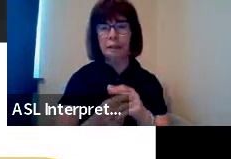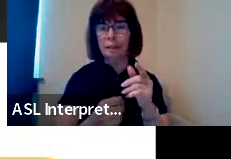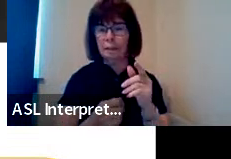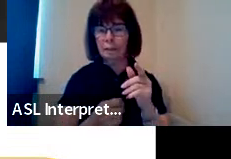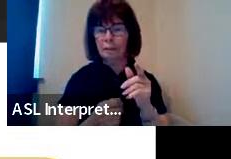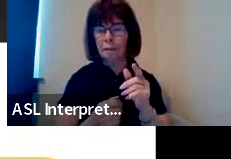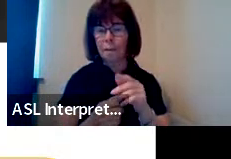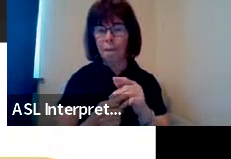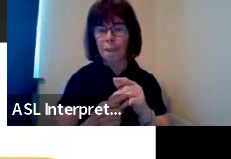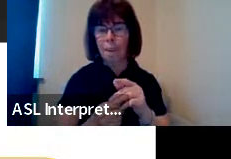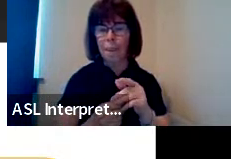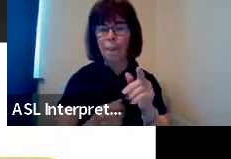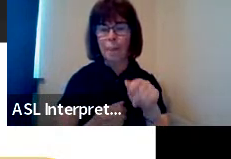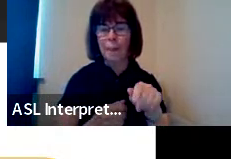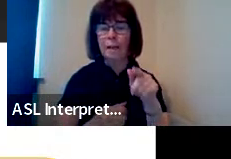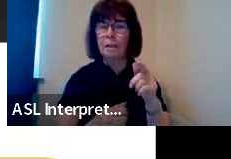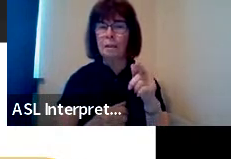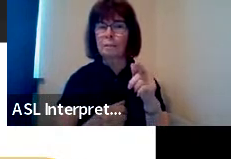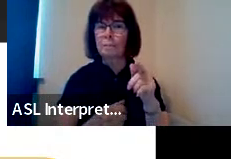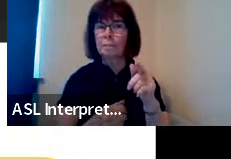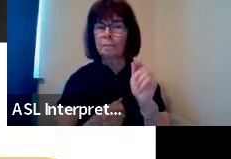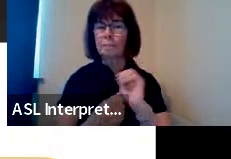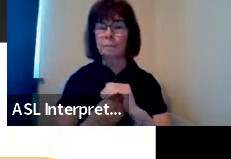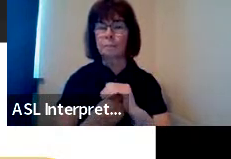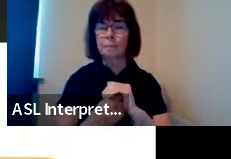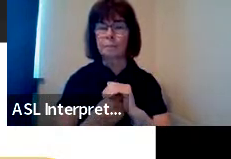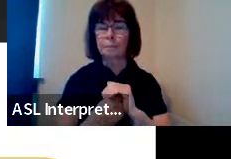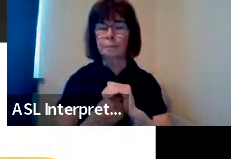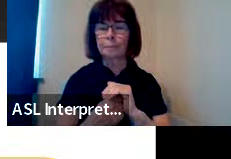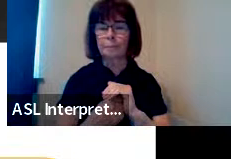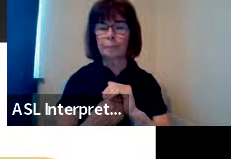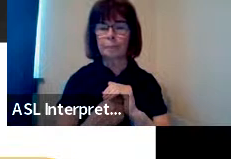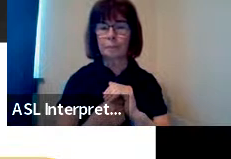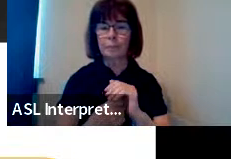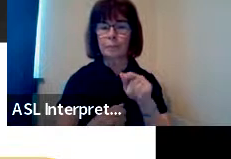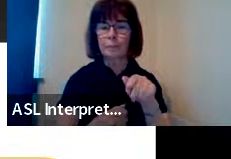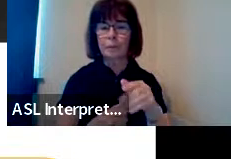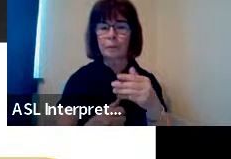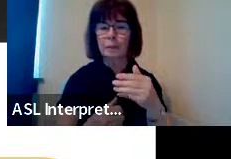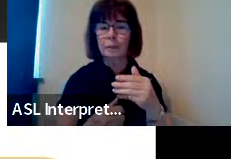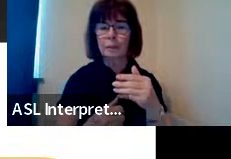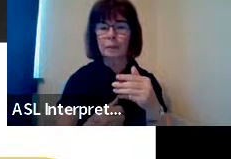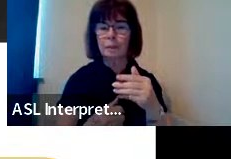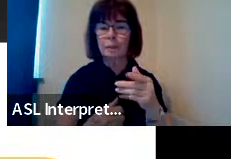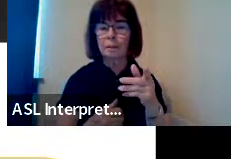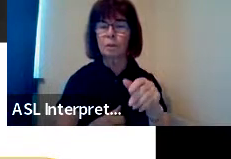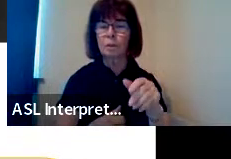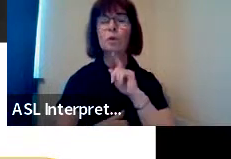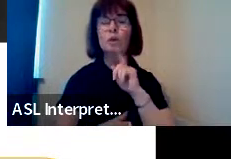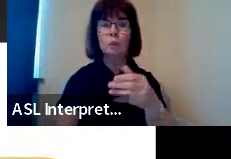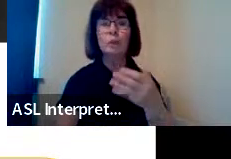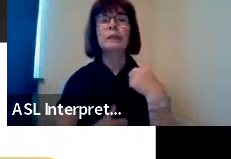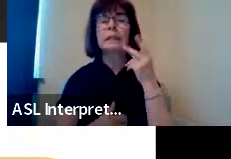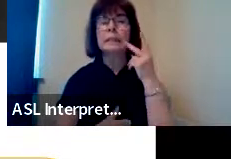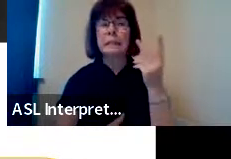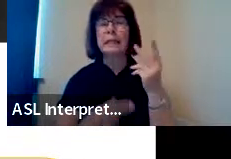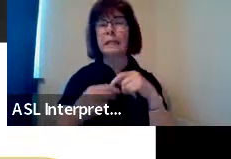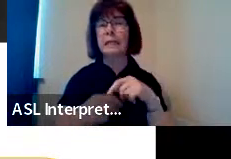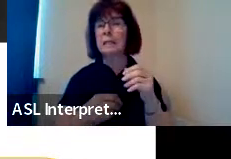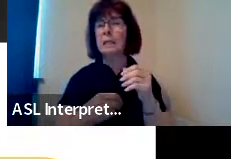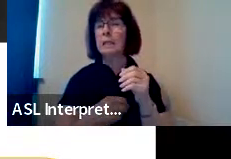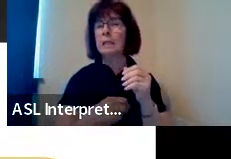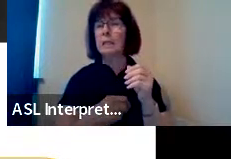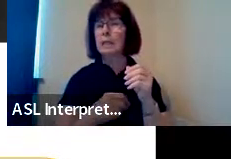So in particular, street level, East Oakland Collective and La Familia have had staff out. And so we really see this impacting not